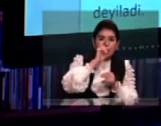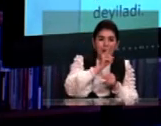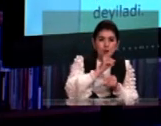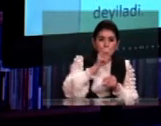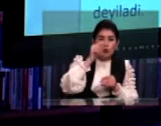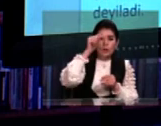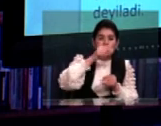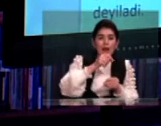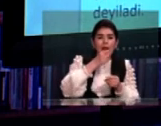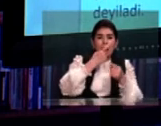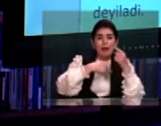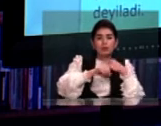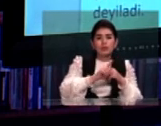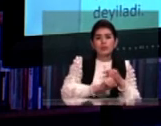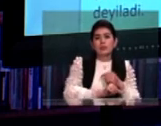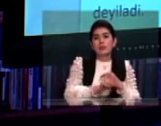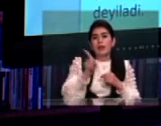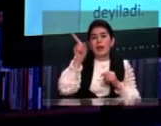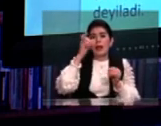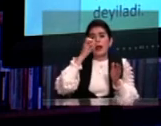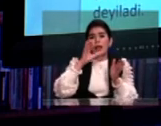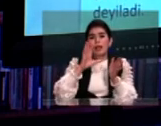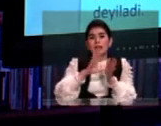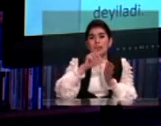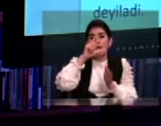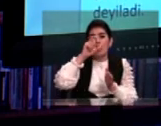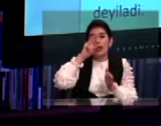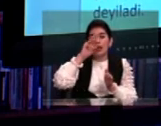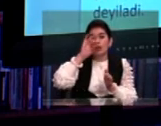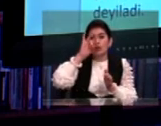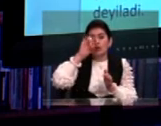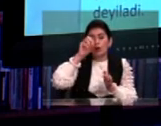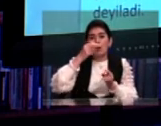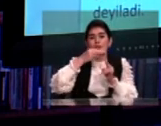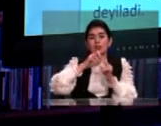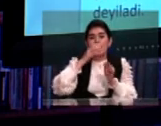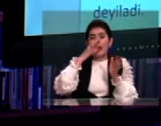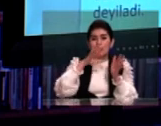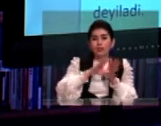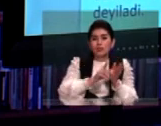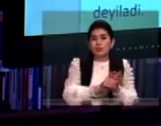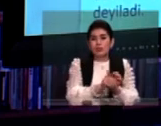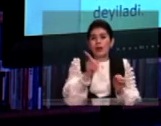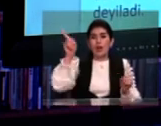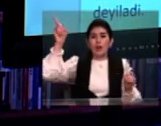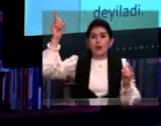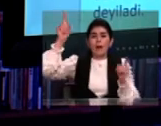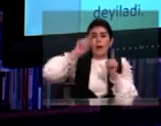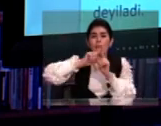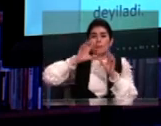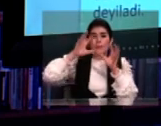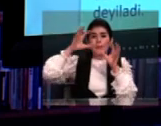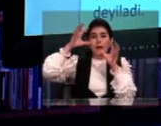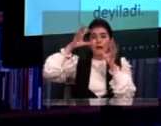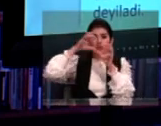undan elektronlarni urib chiqara boshlaydi. Bular anod esa ana shu elektronlarni tutadi.